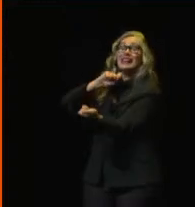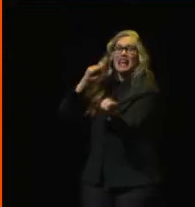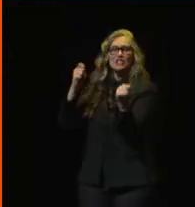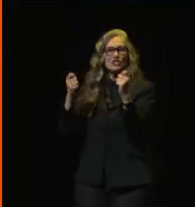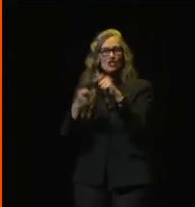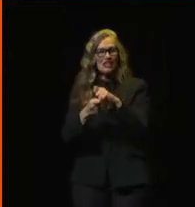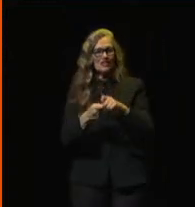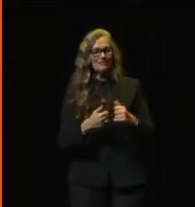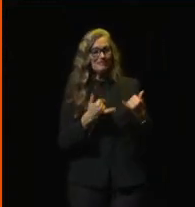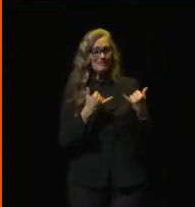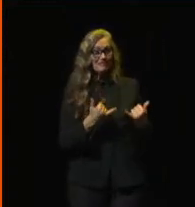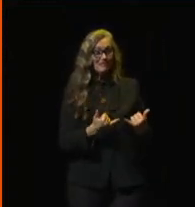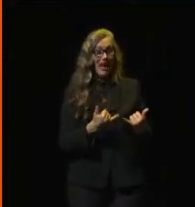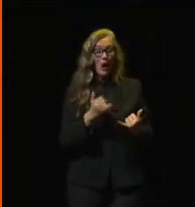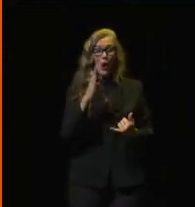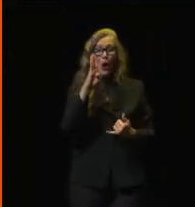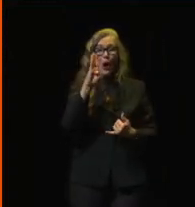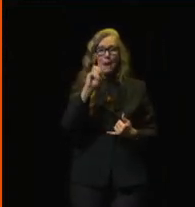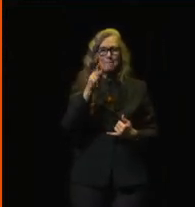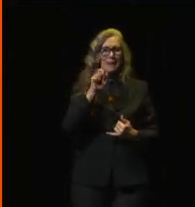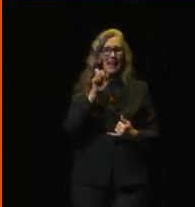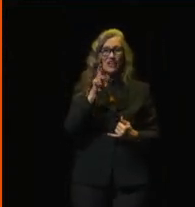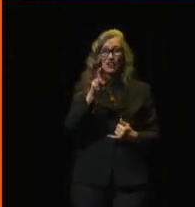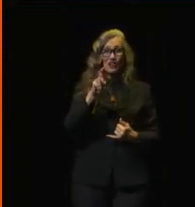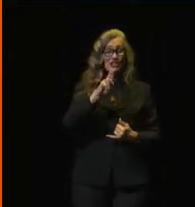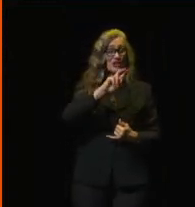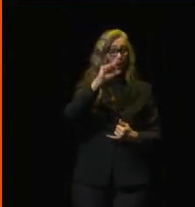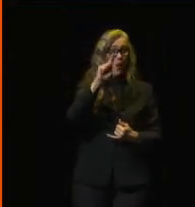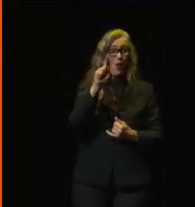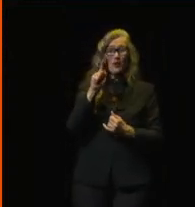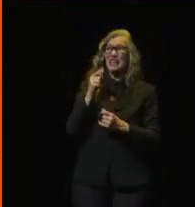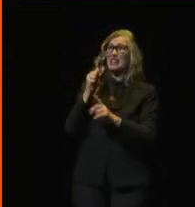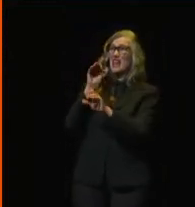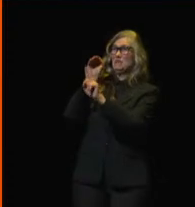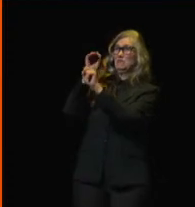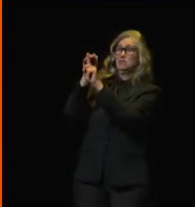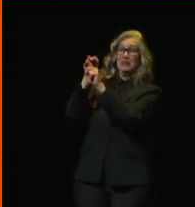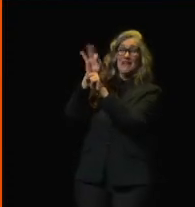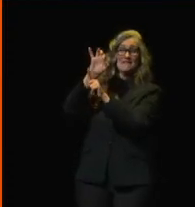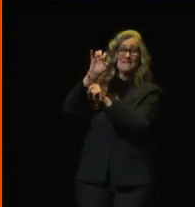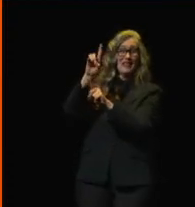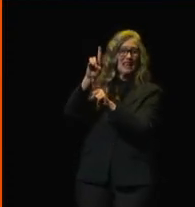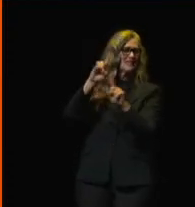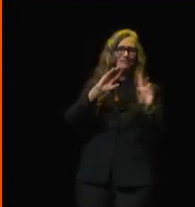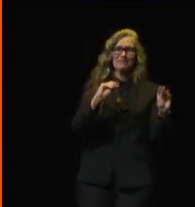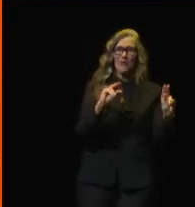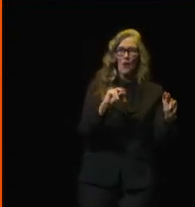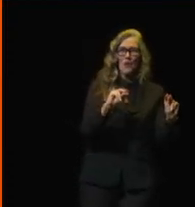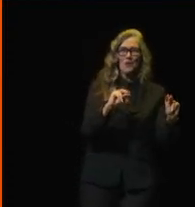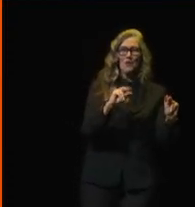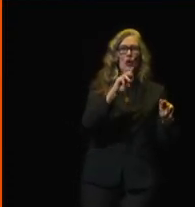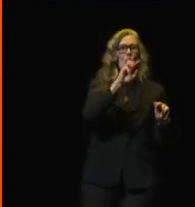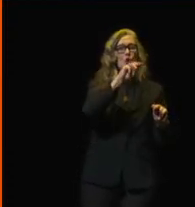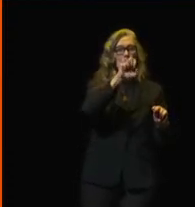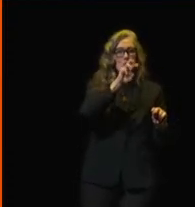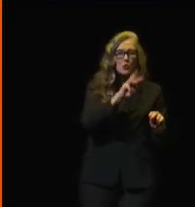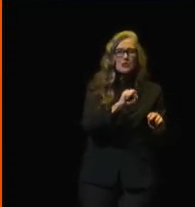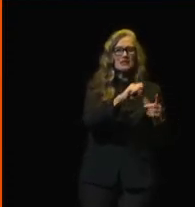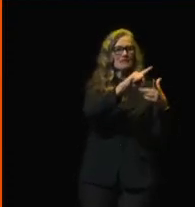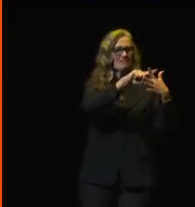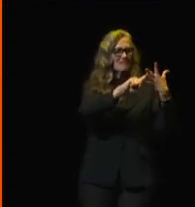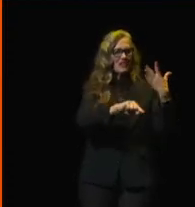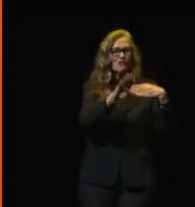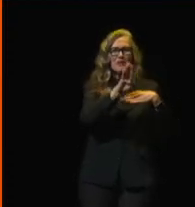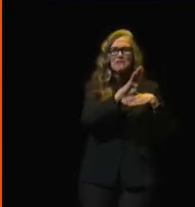press, the public, and Congress all bear down on moderating Fed policies to abide by